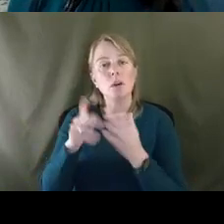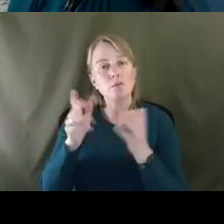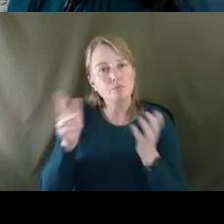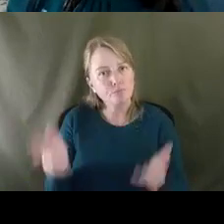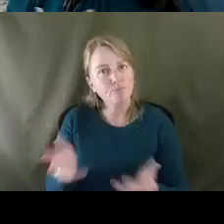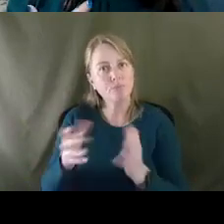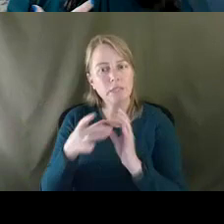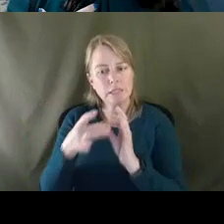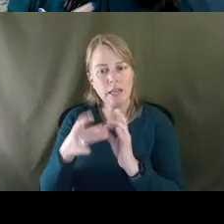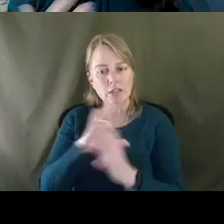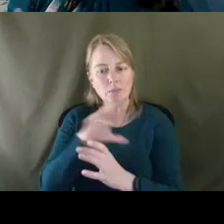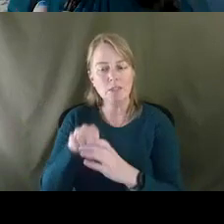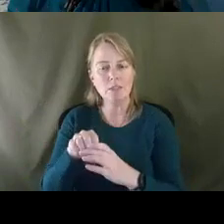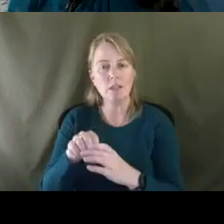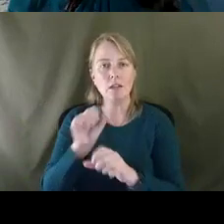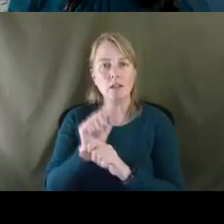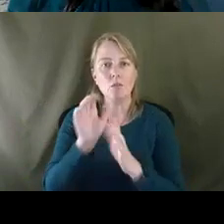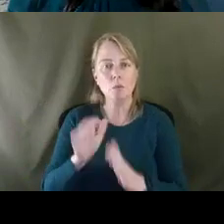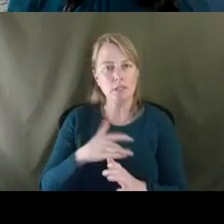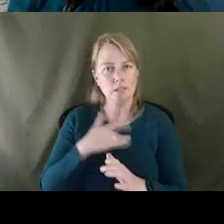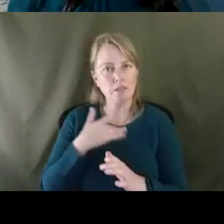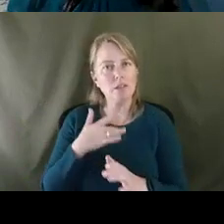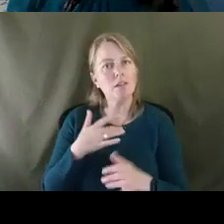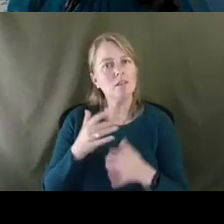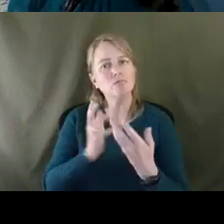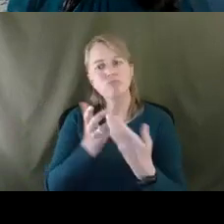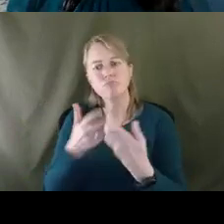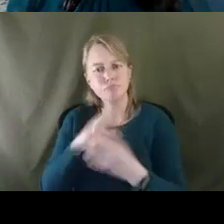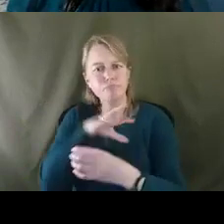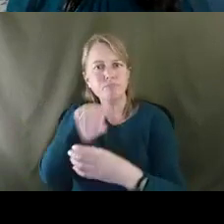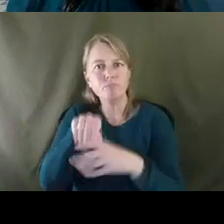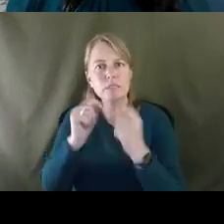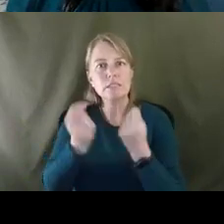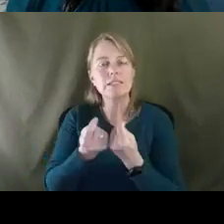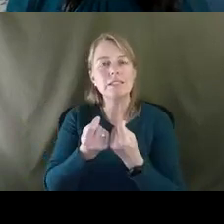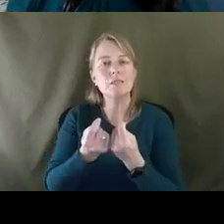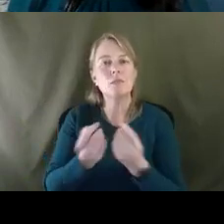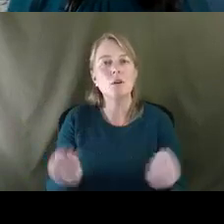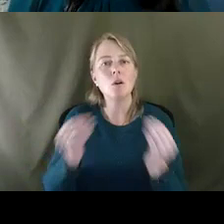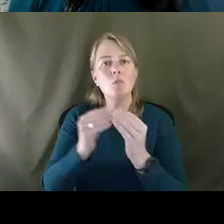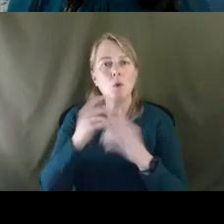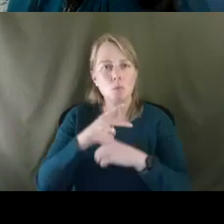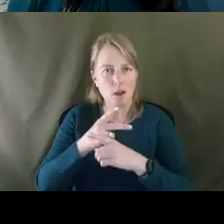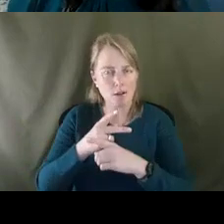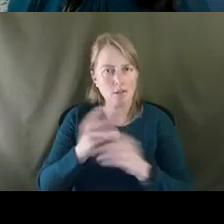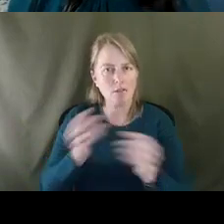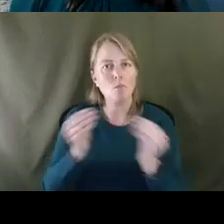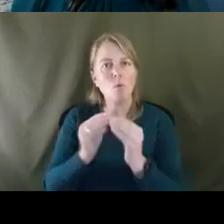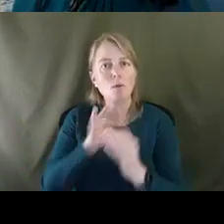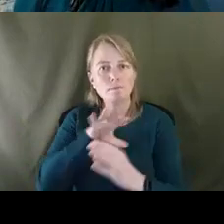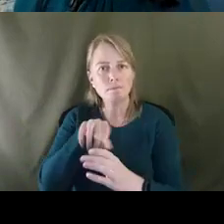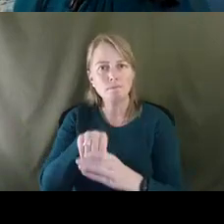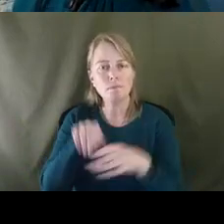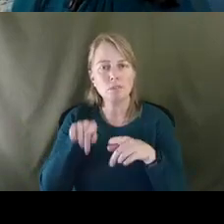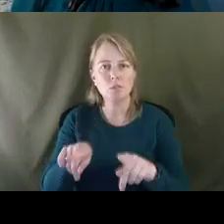It causes employees to feel that they are an integral part of a team, pushing them to be more productive and participatory at work.